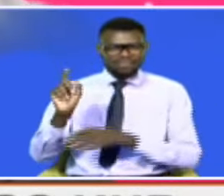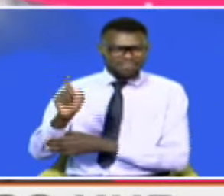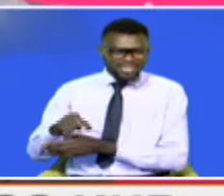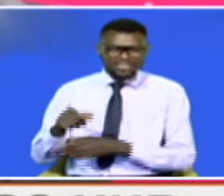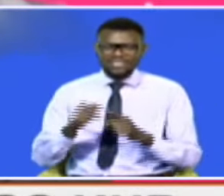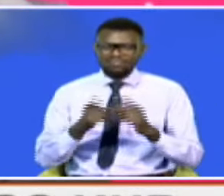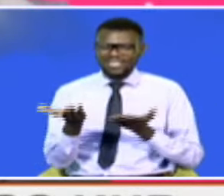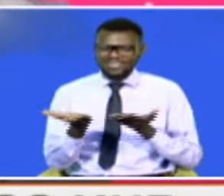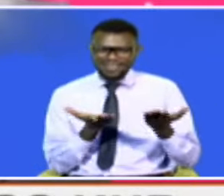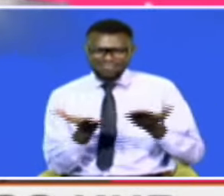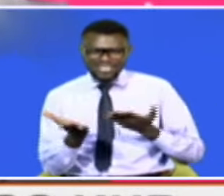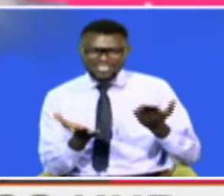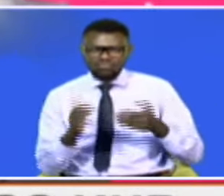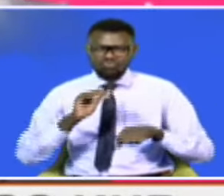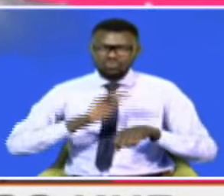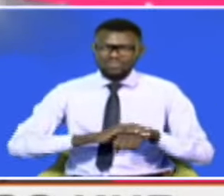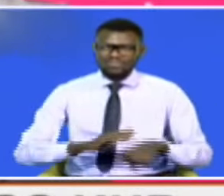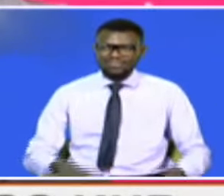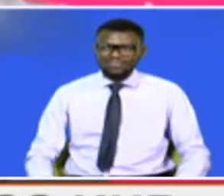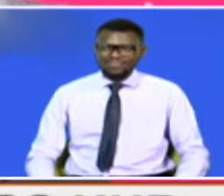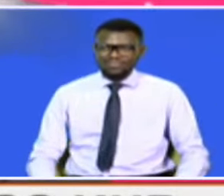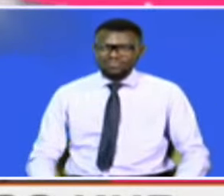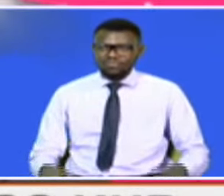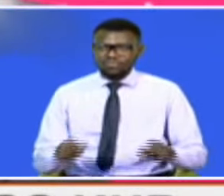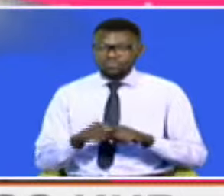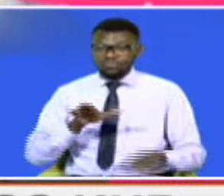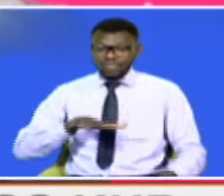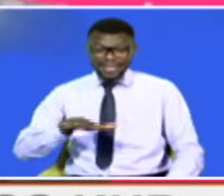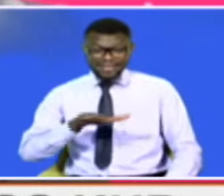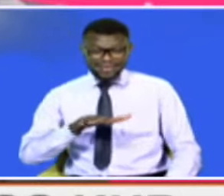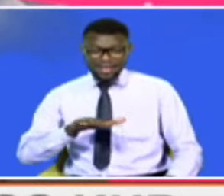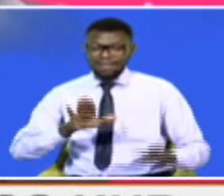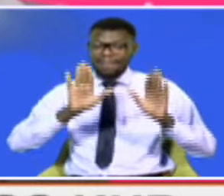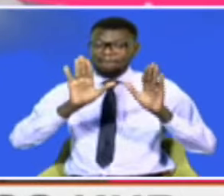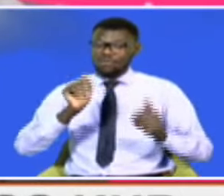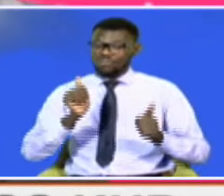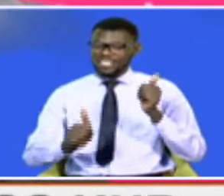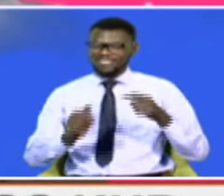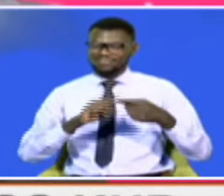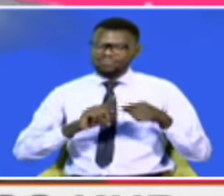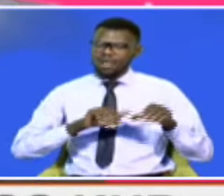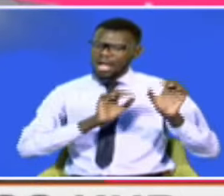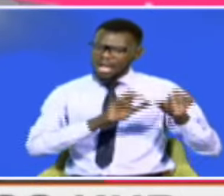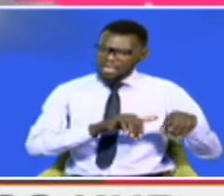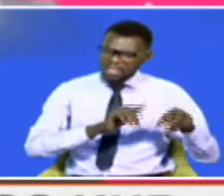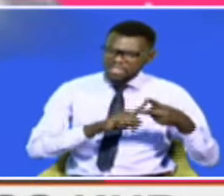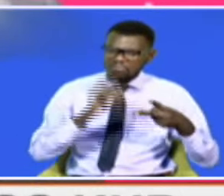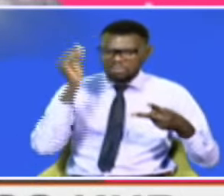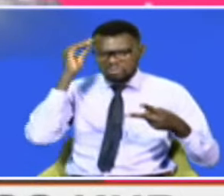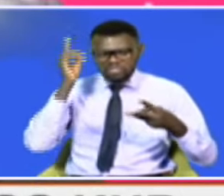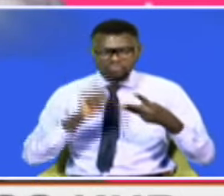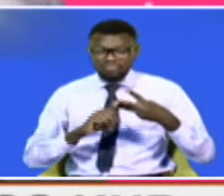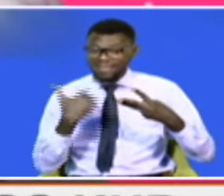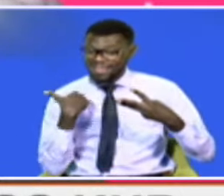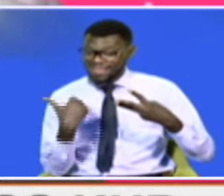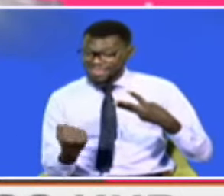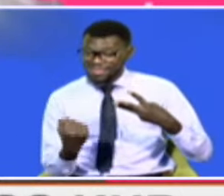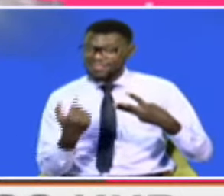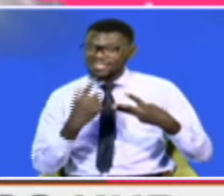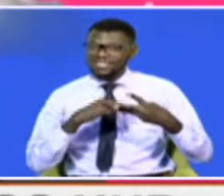good service. And I think for us, key areas of focus will be agriculture, education, health, and of